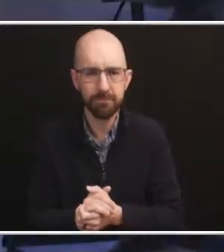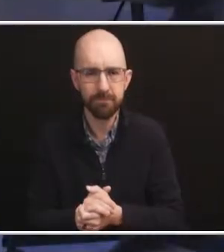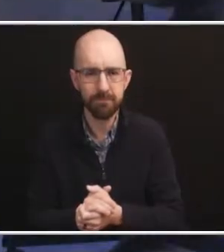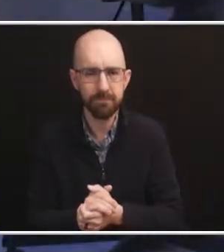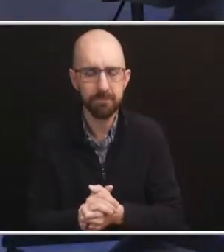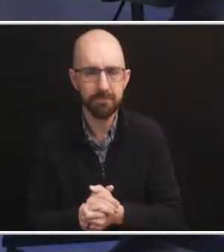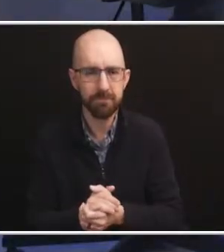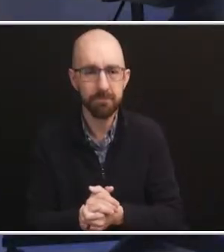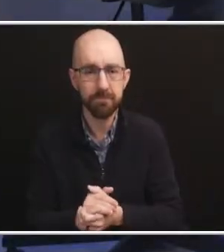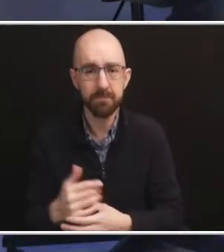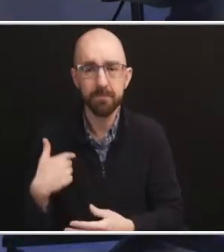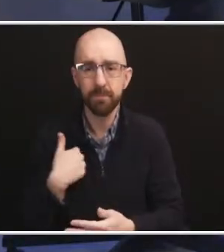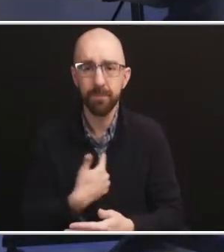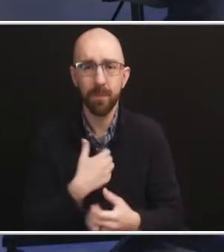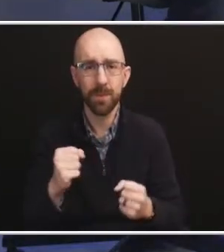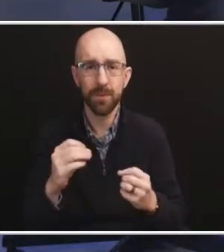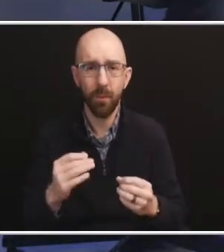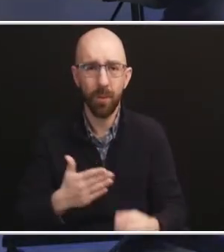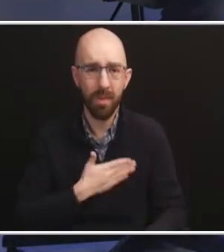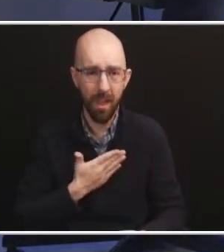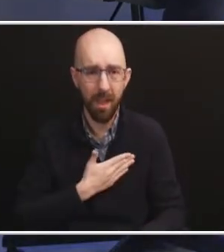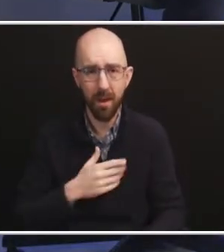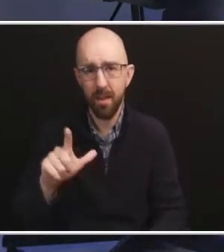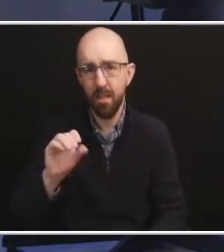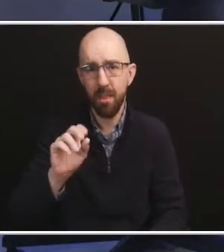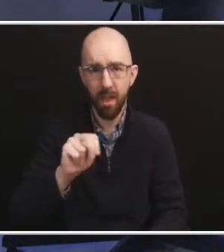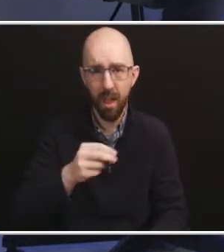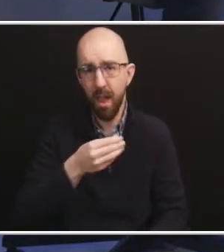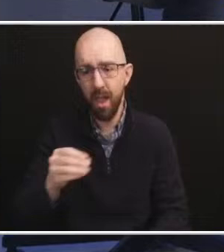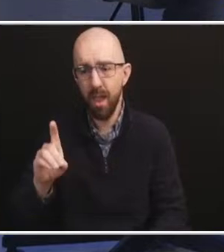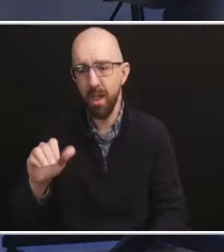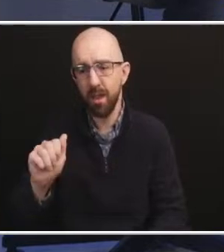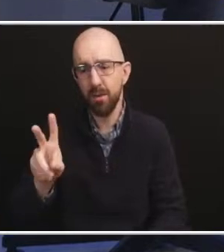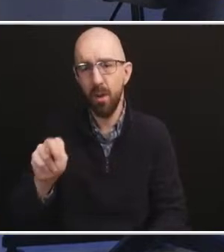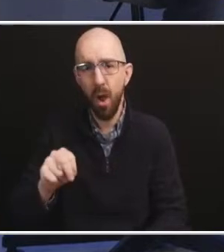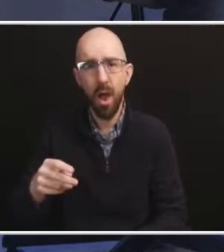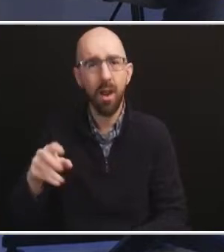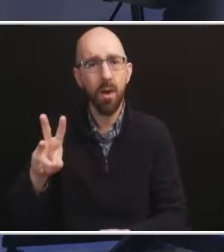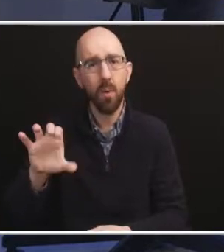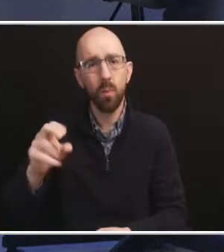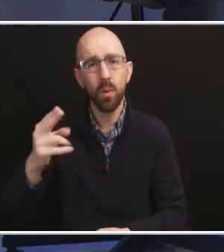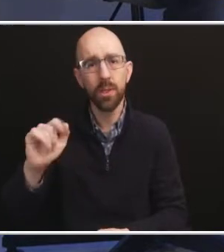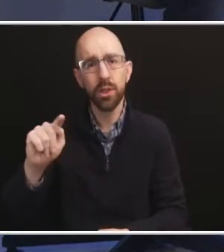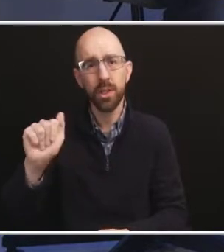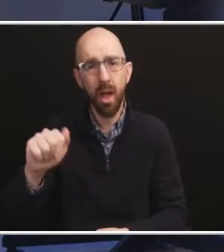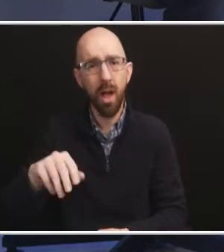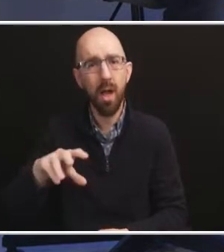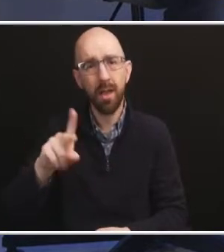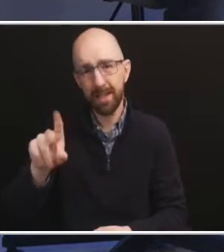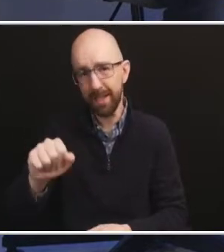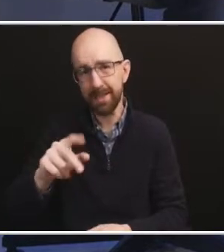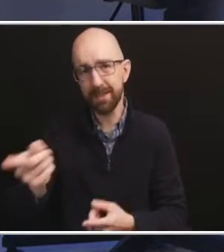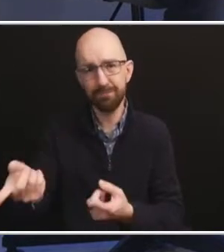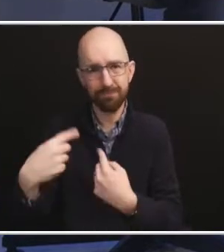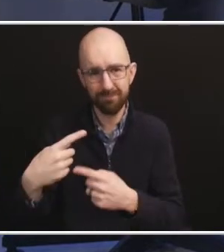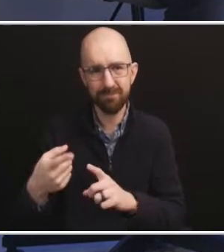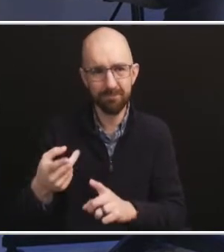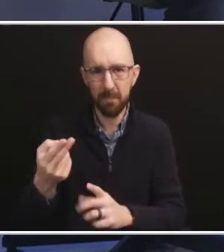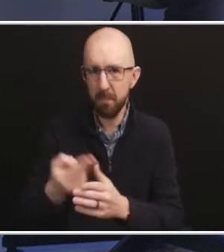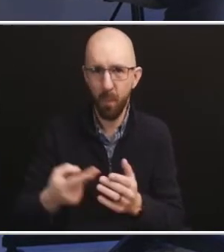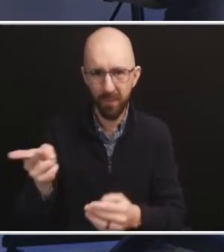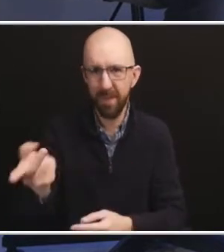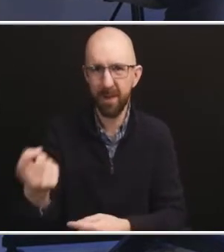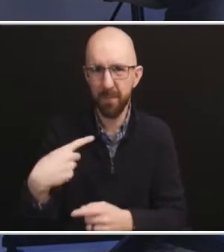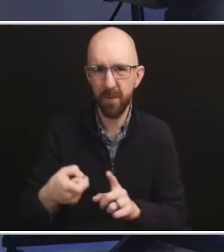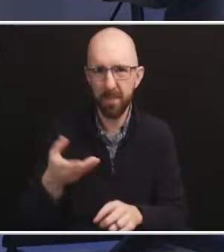And we are so glad that Lon and Don came all the way from Wichita, Kansas to be with us this morning. So good to see both of you. Good morning. You look great.